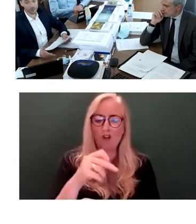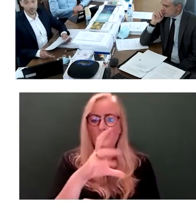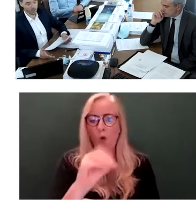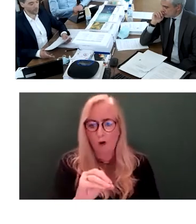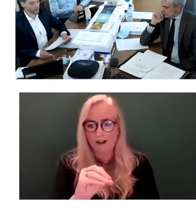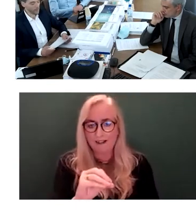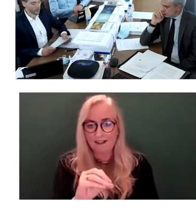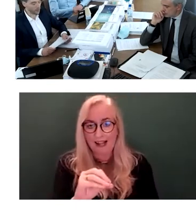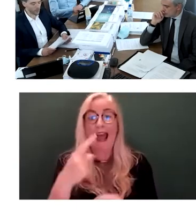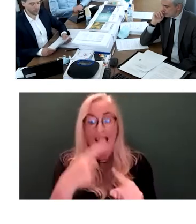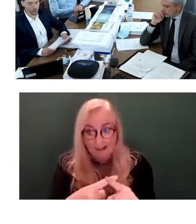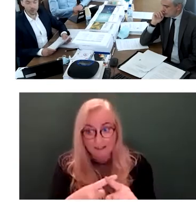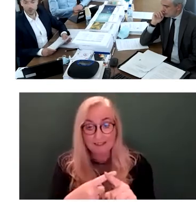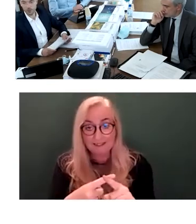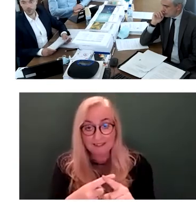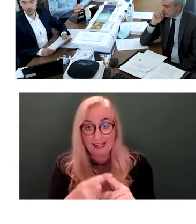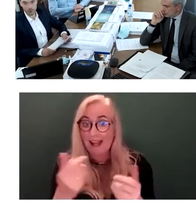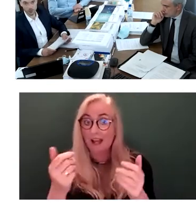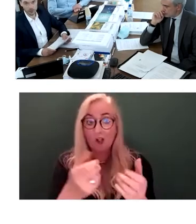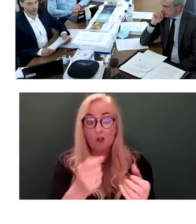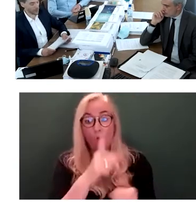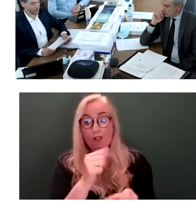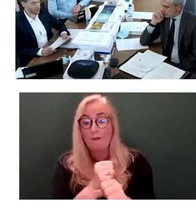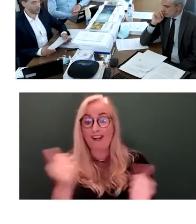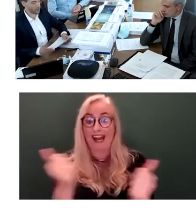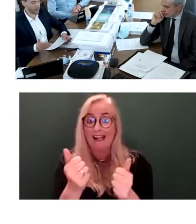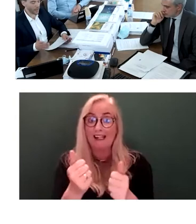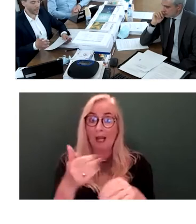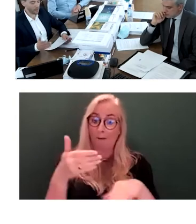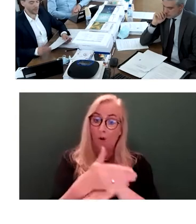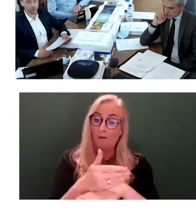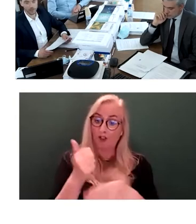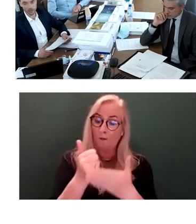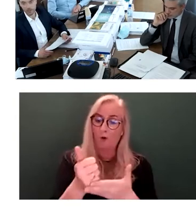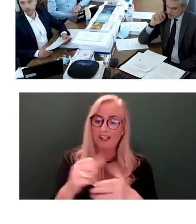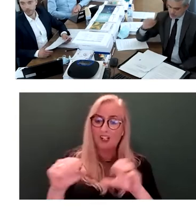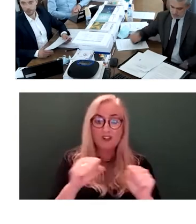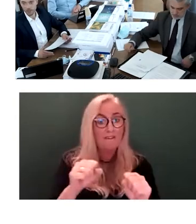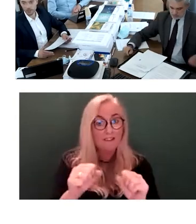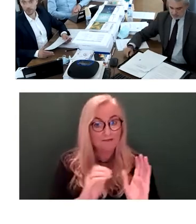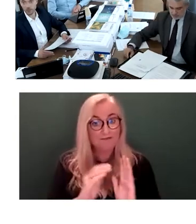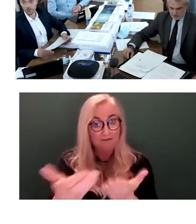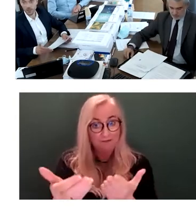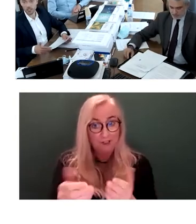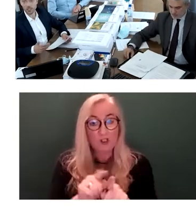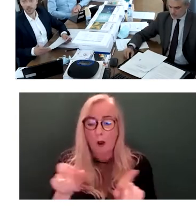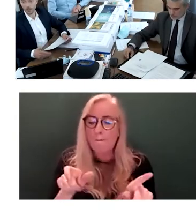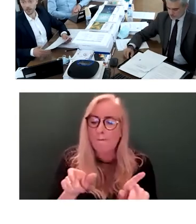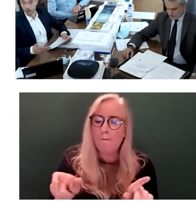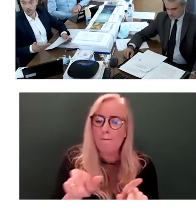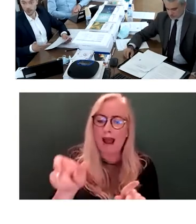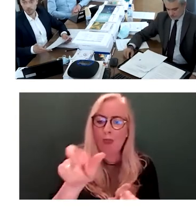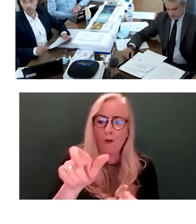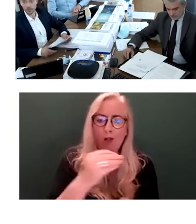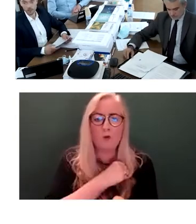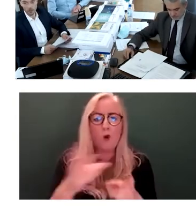and avail of any employment support services. And so here we again happy that the Pathways to Work strategy